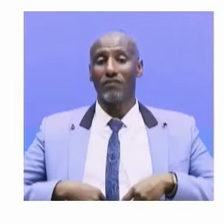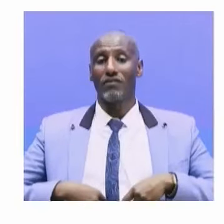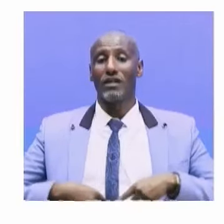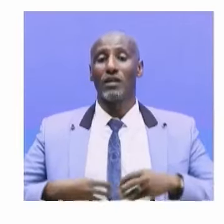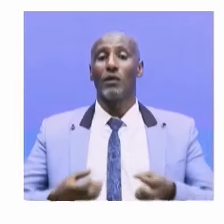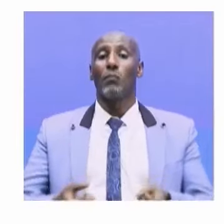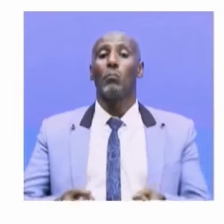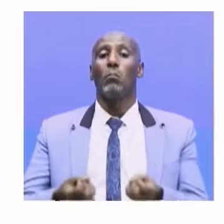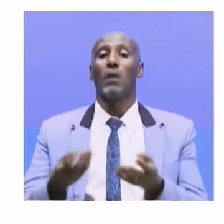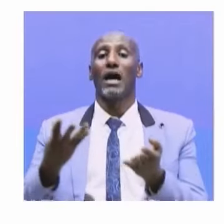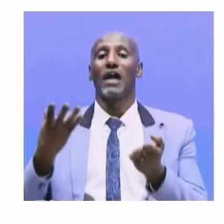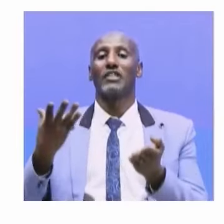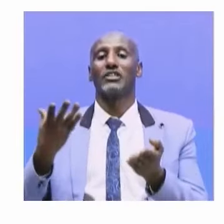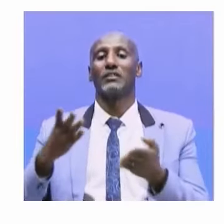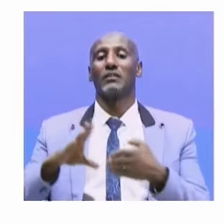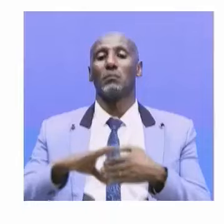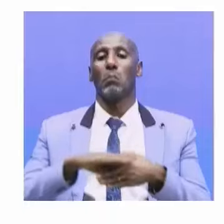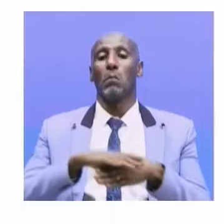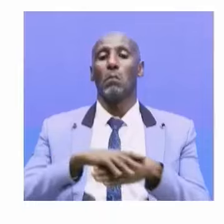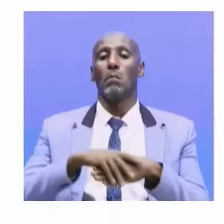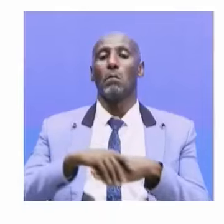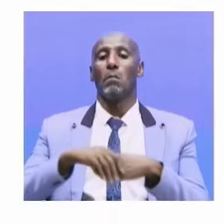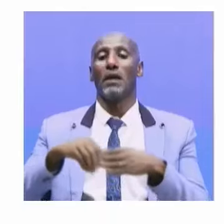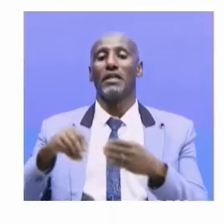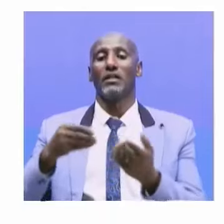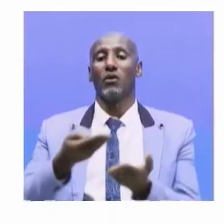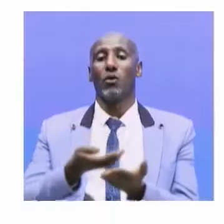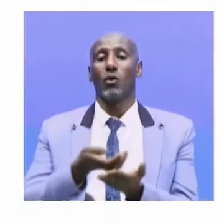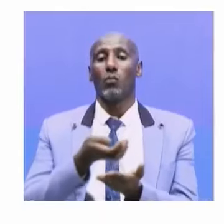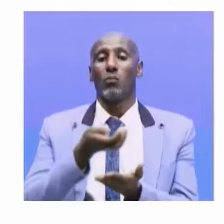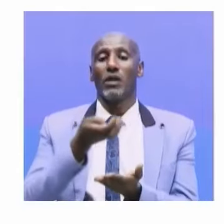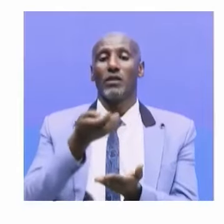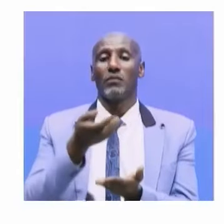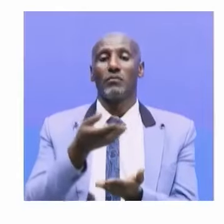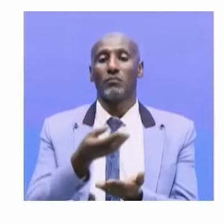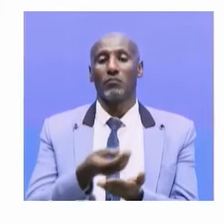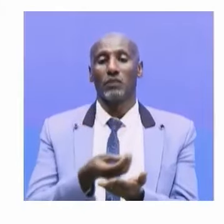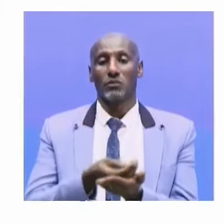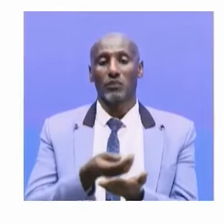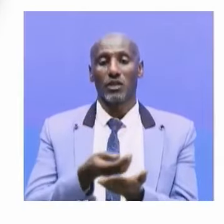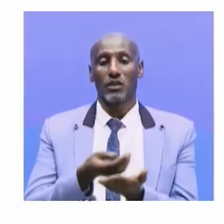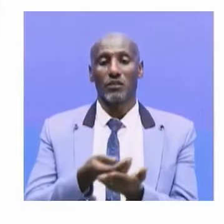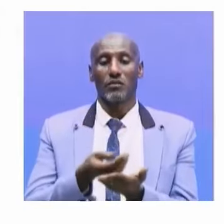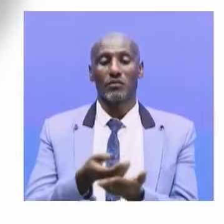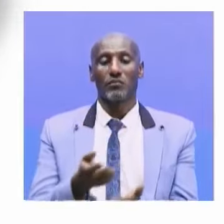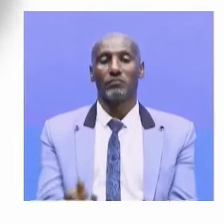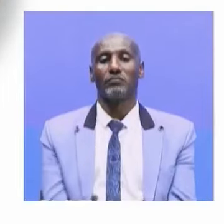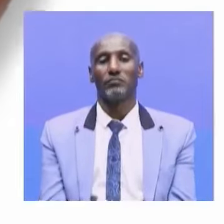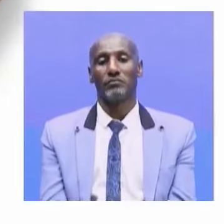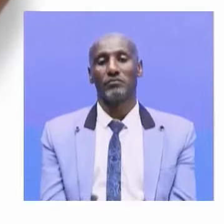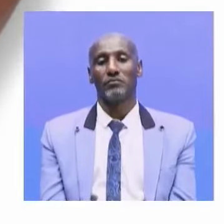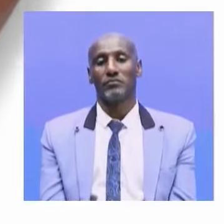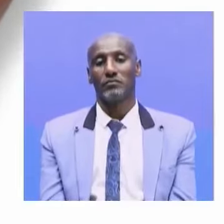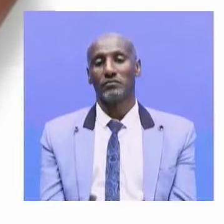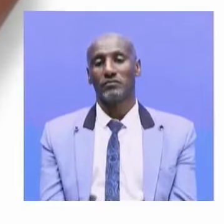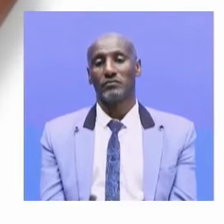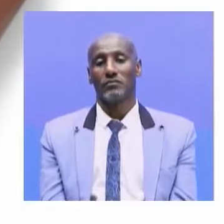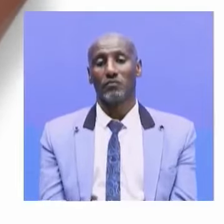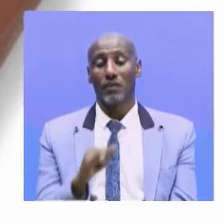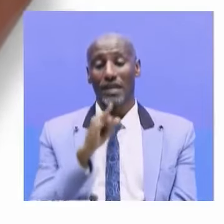have much money. money, students,